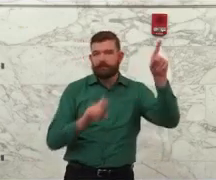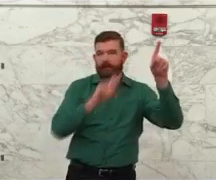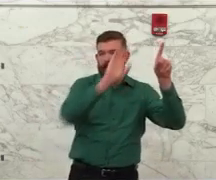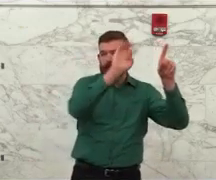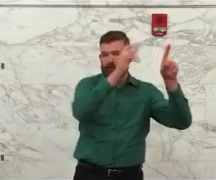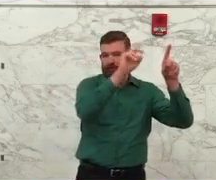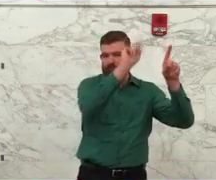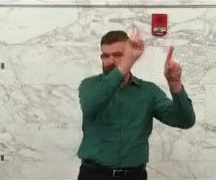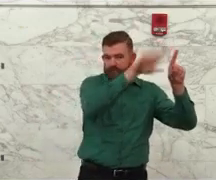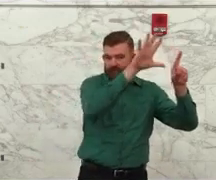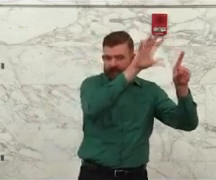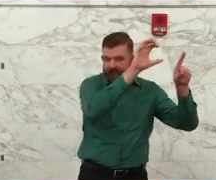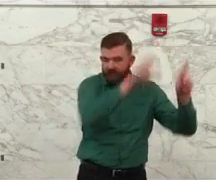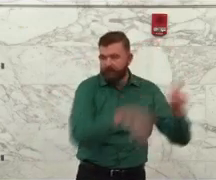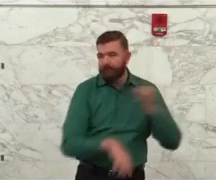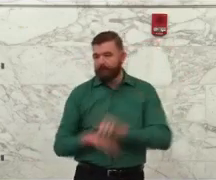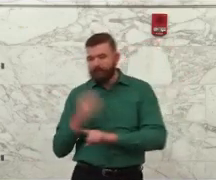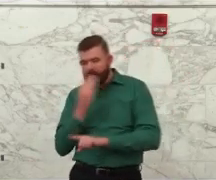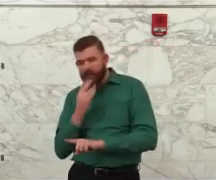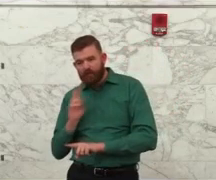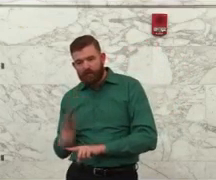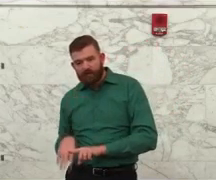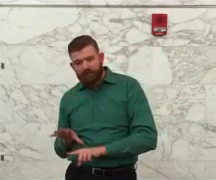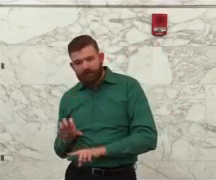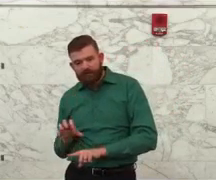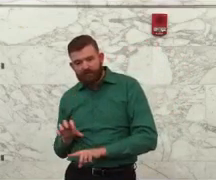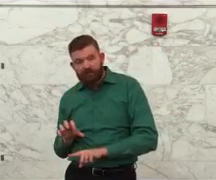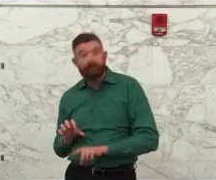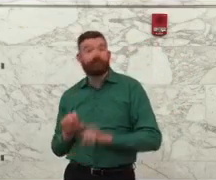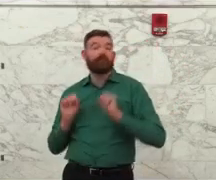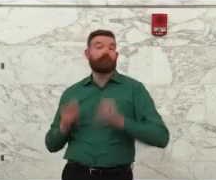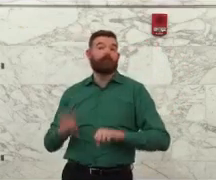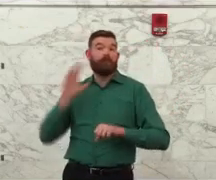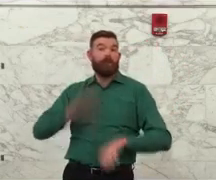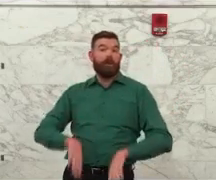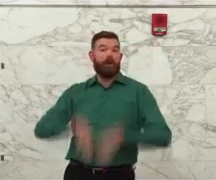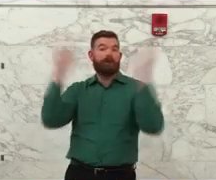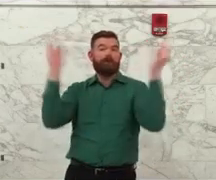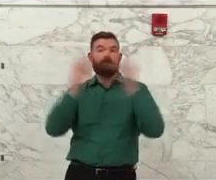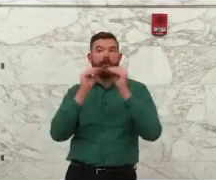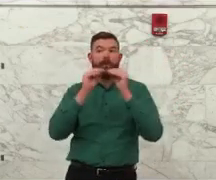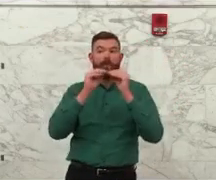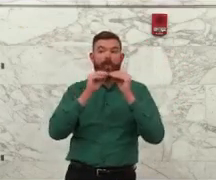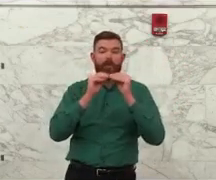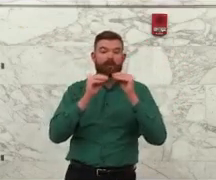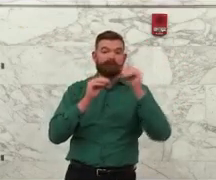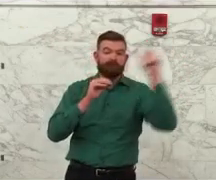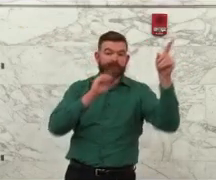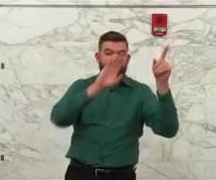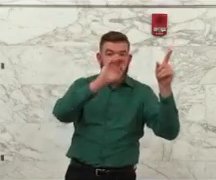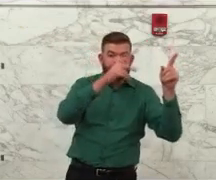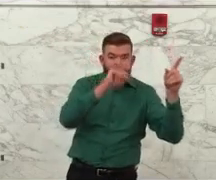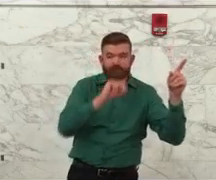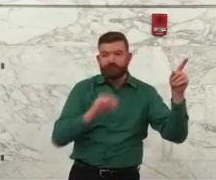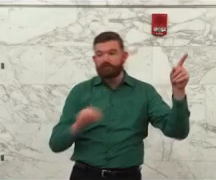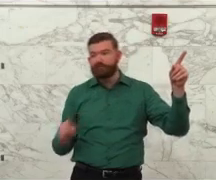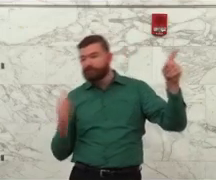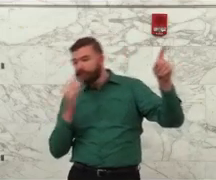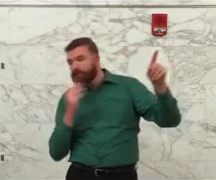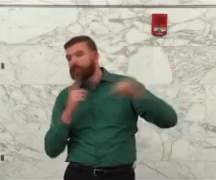to see whether or not we can get other sites up and running over time. My gut and my hope would be I think they've done an incredible